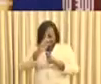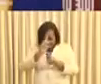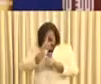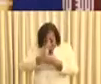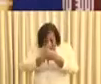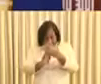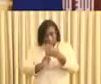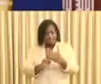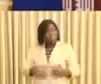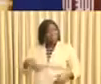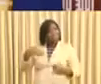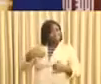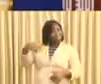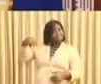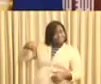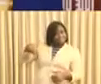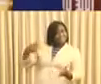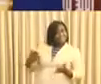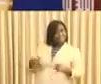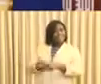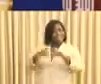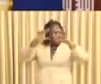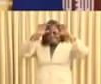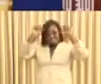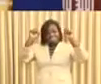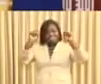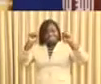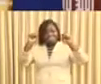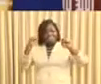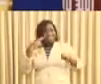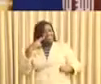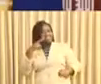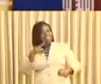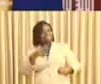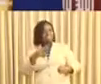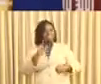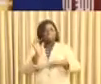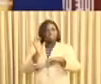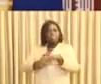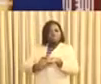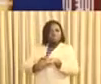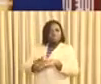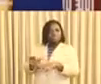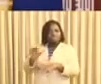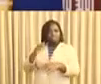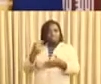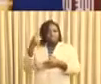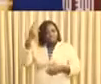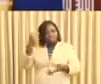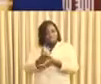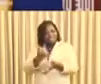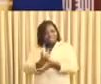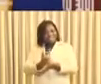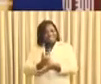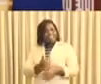president, witnessing the unfettered assistance Ghanaians have given to each other, the help you